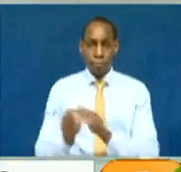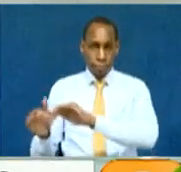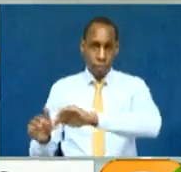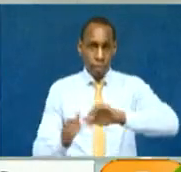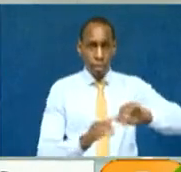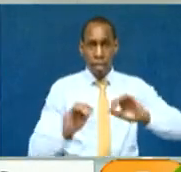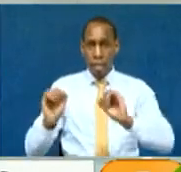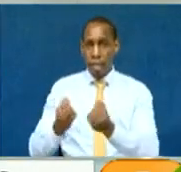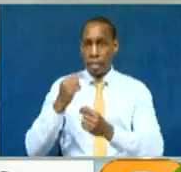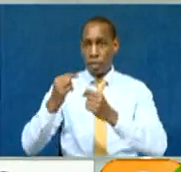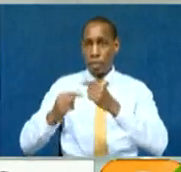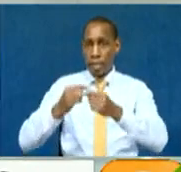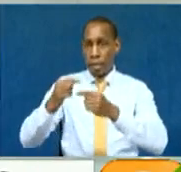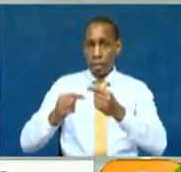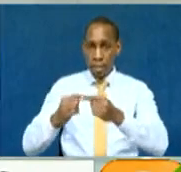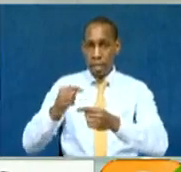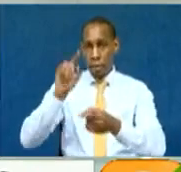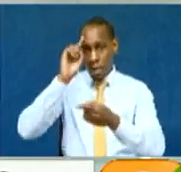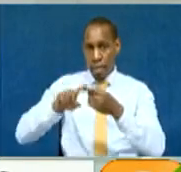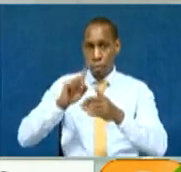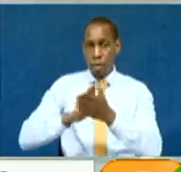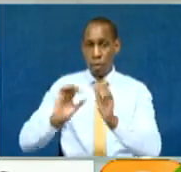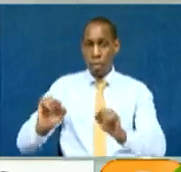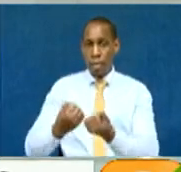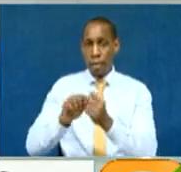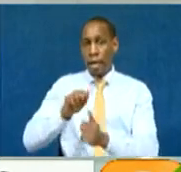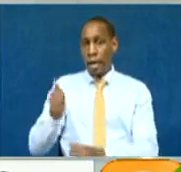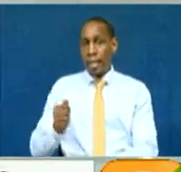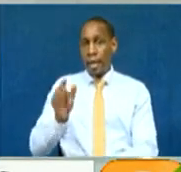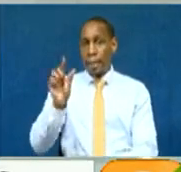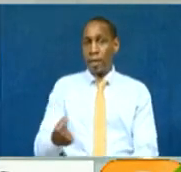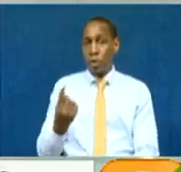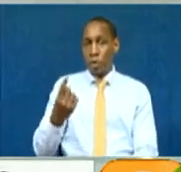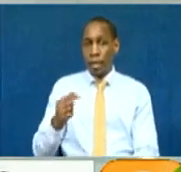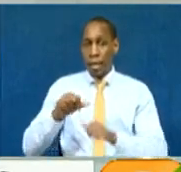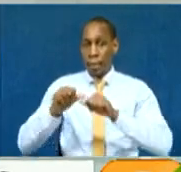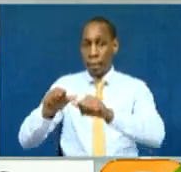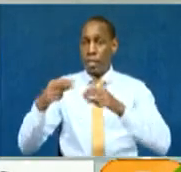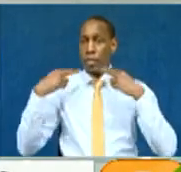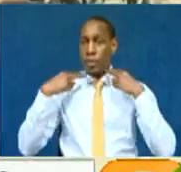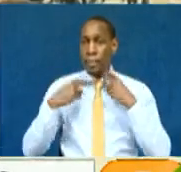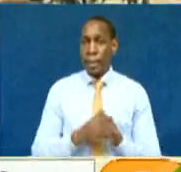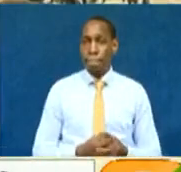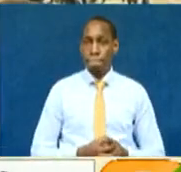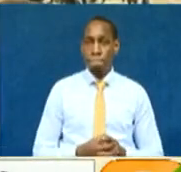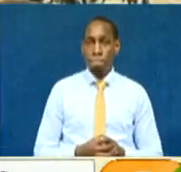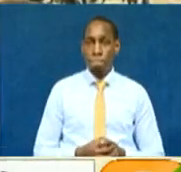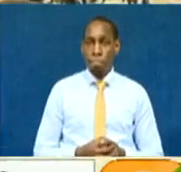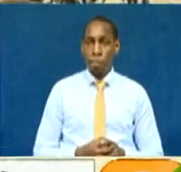Meanwhile, rescuers are still combing the mines in a bid to rescue one miner who remains trapped.